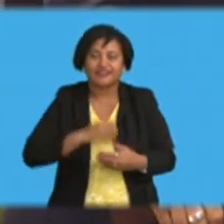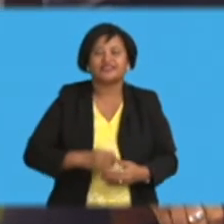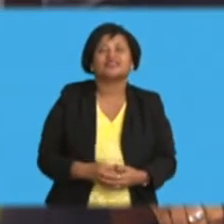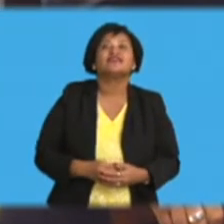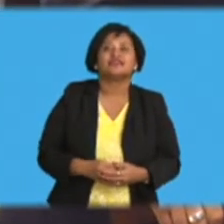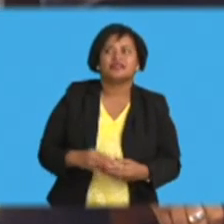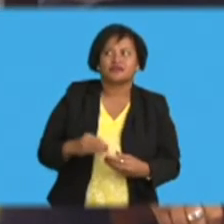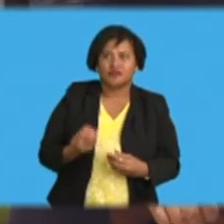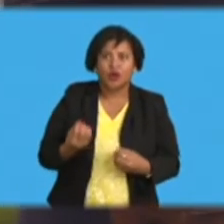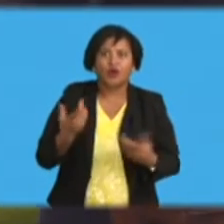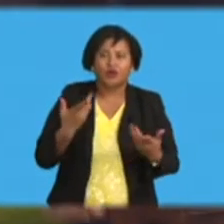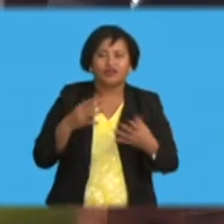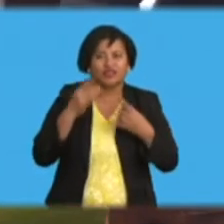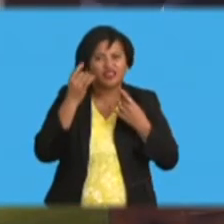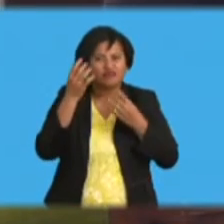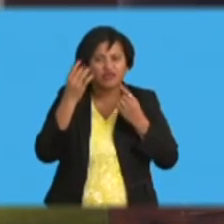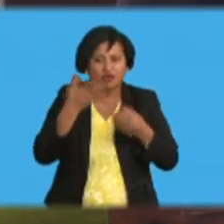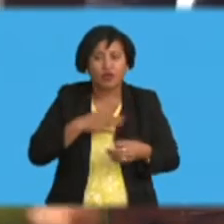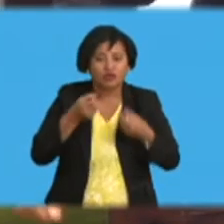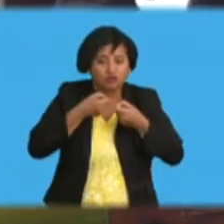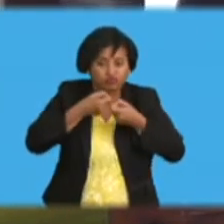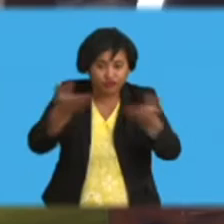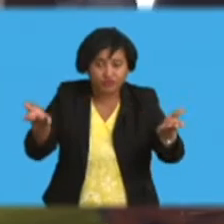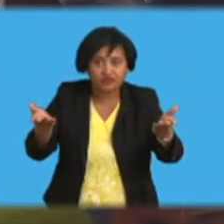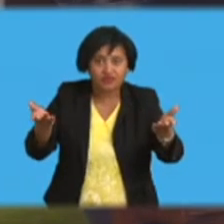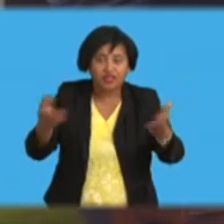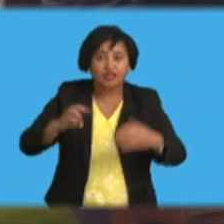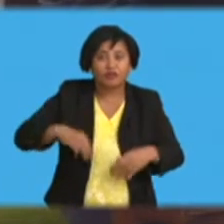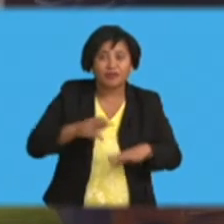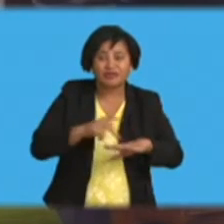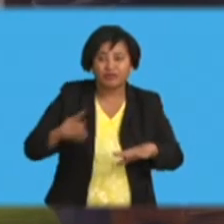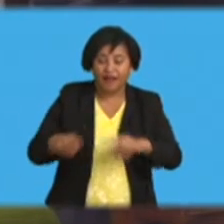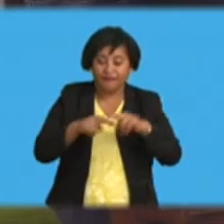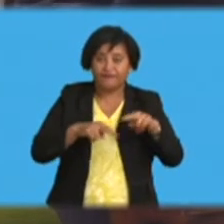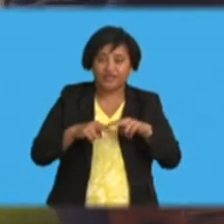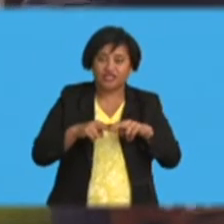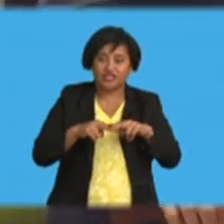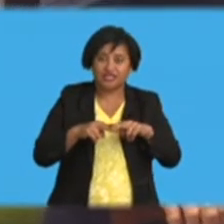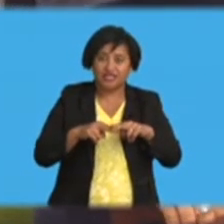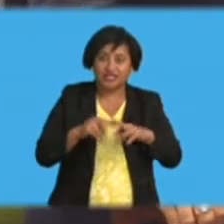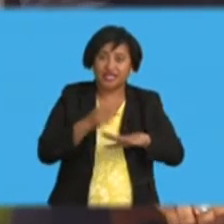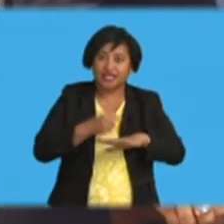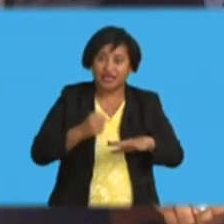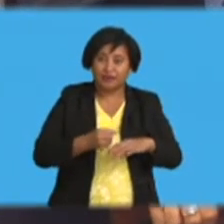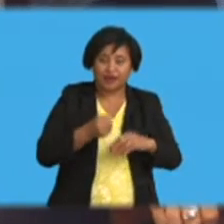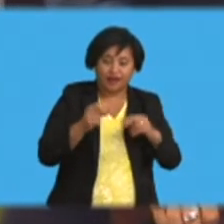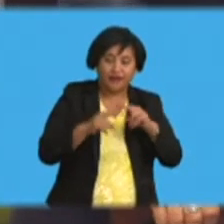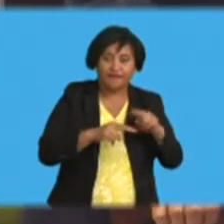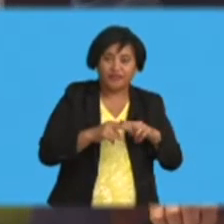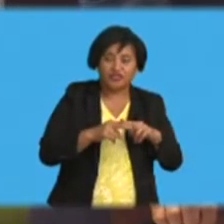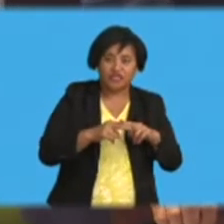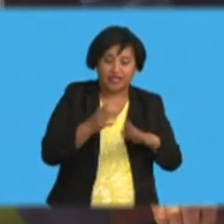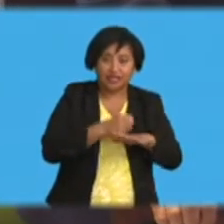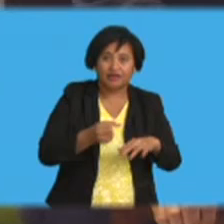Madam Speaker, by way of information for the Honourable Members of Parliament, the Fijian government owns 51%, Qantas owns